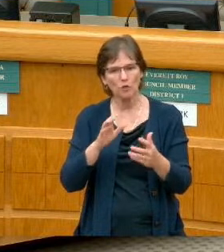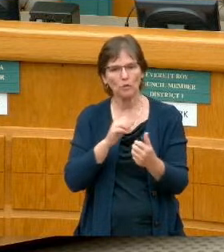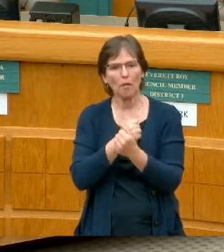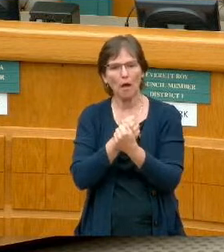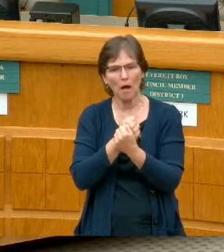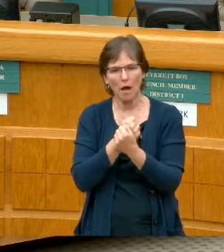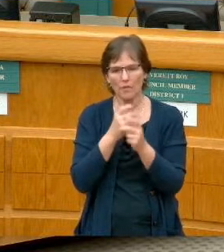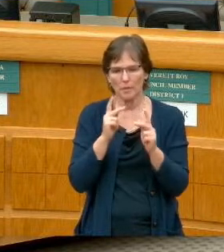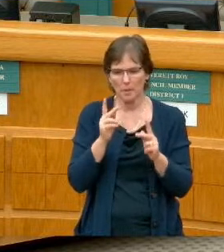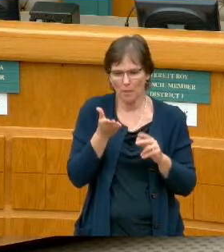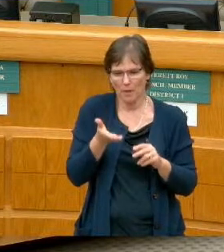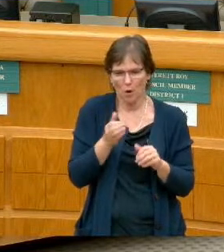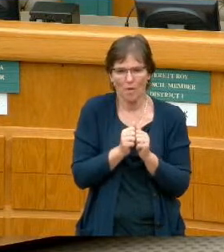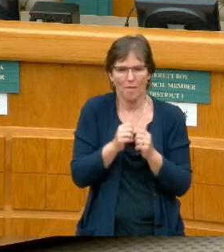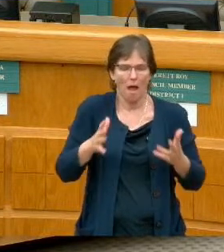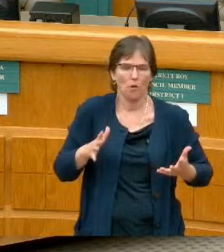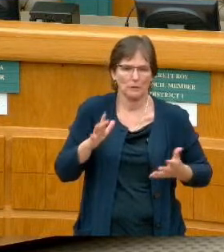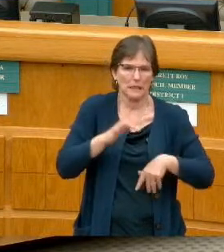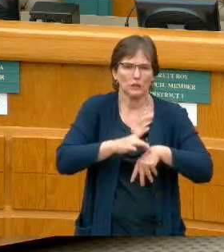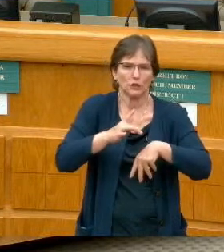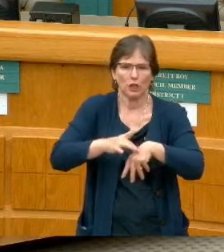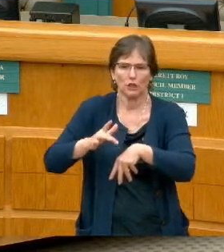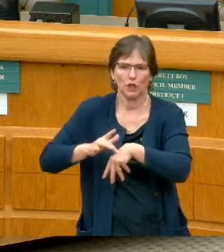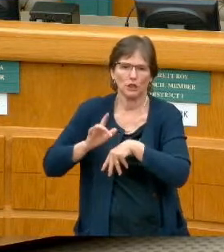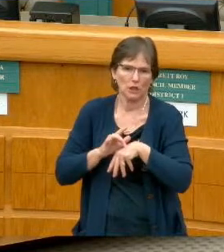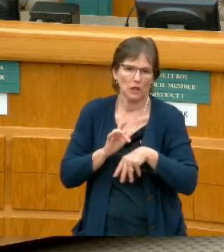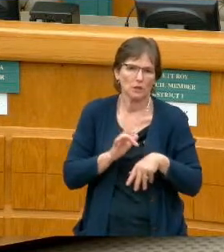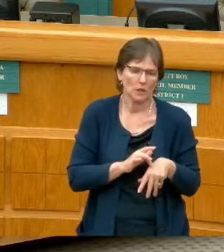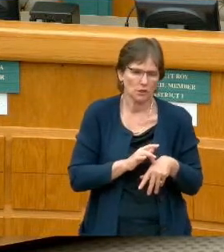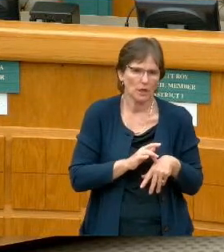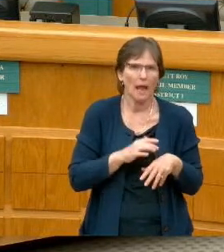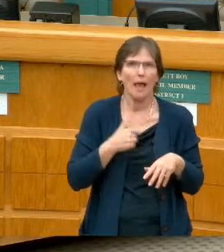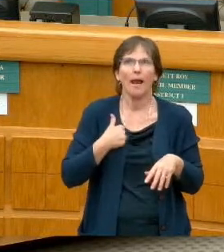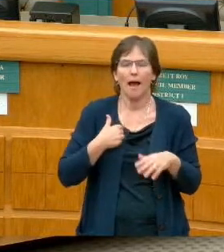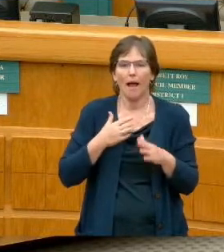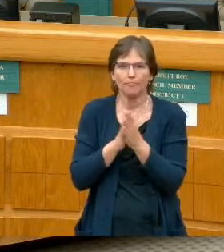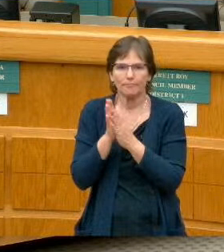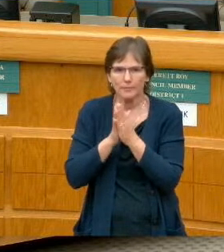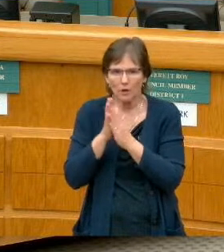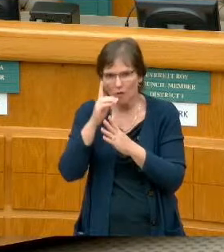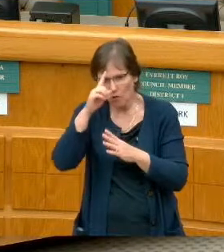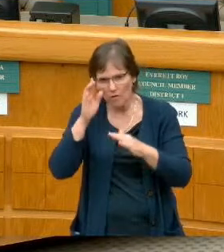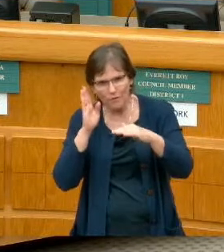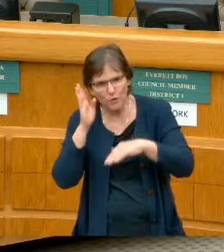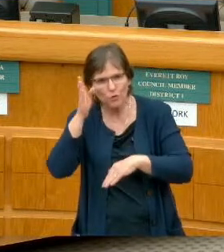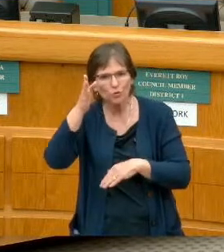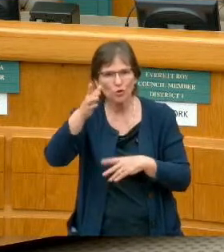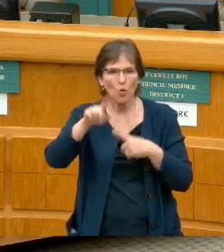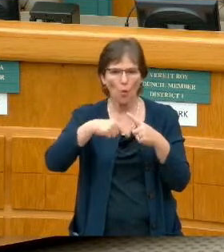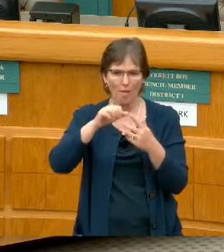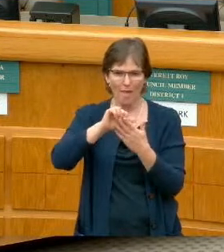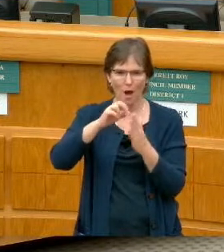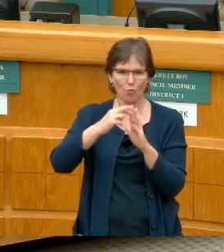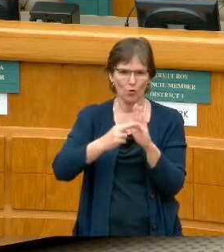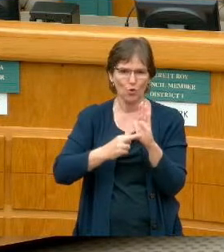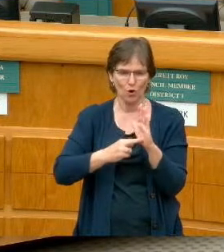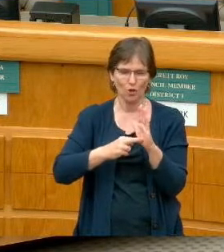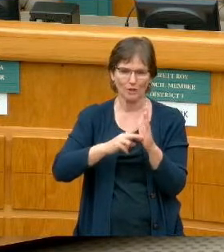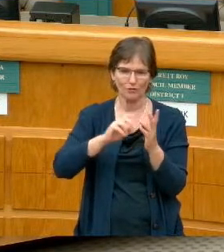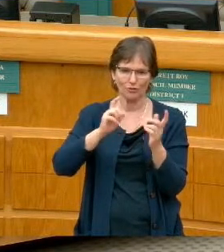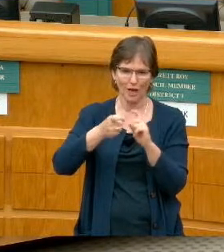podium talking about the day when that particular rule is lifted as well. And I know